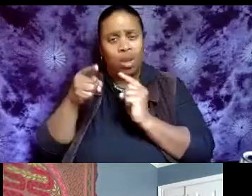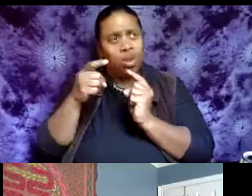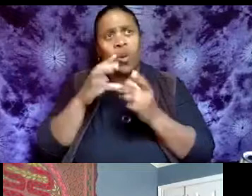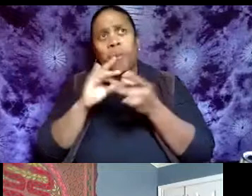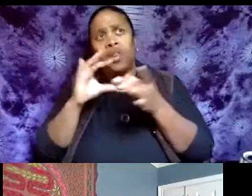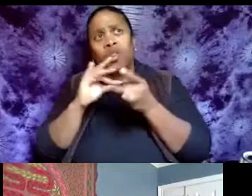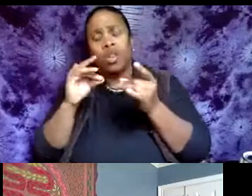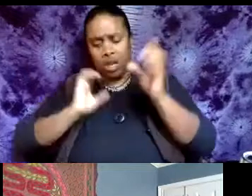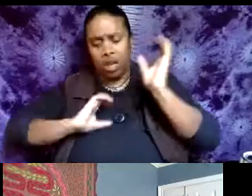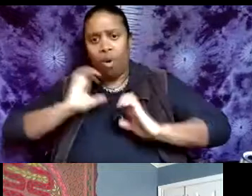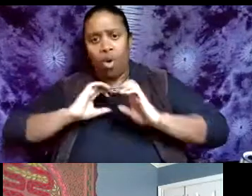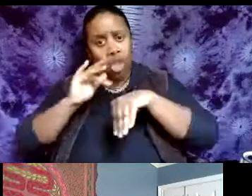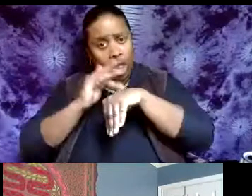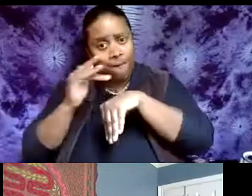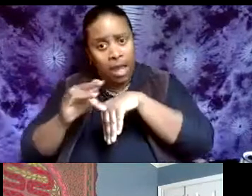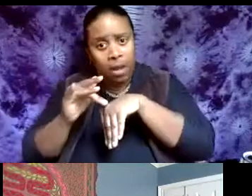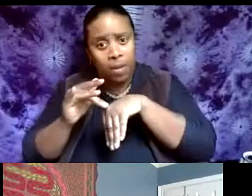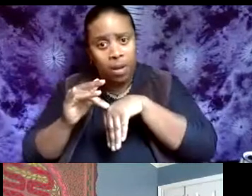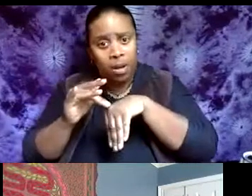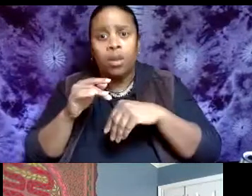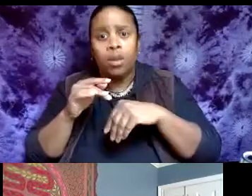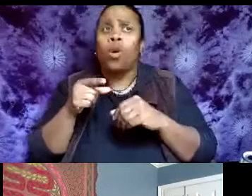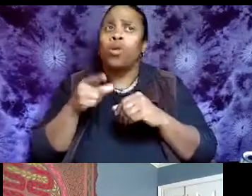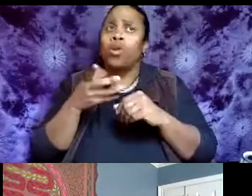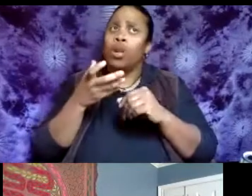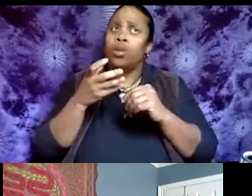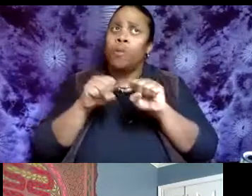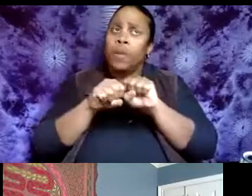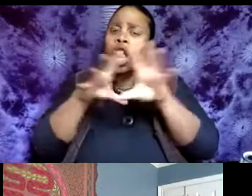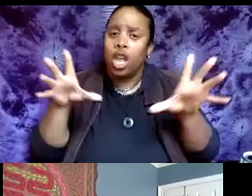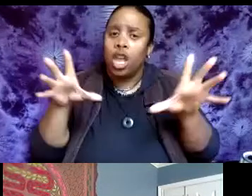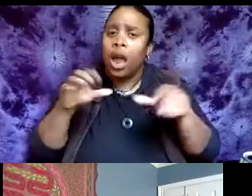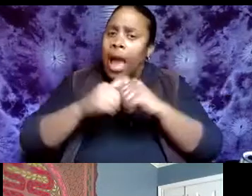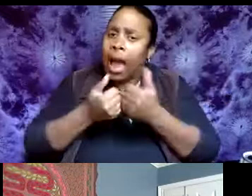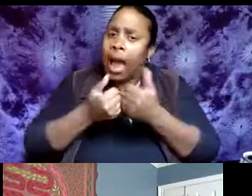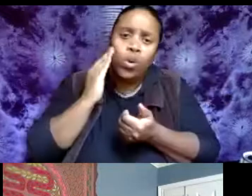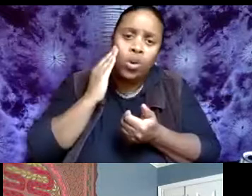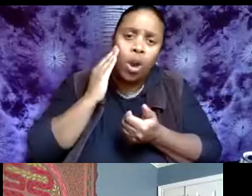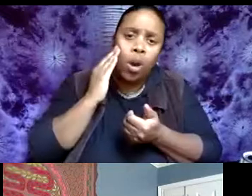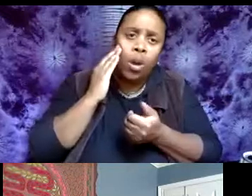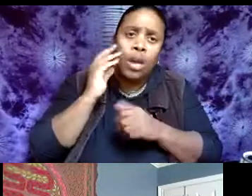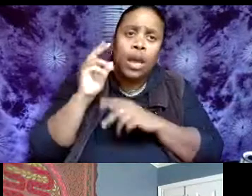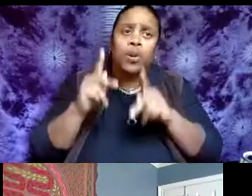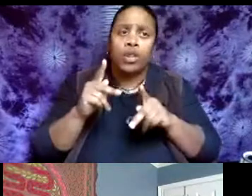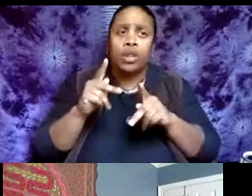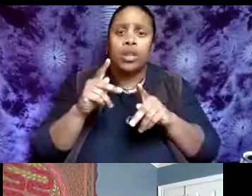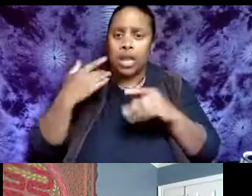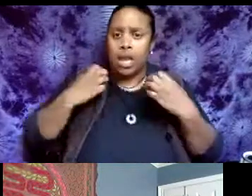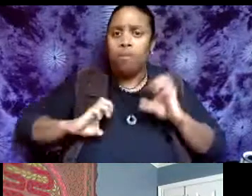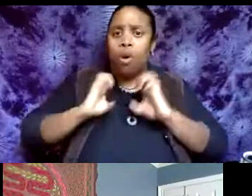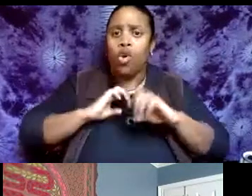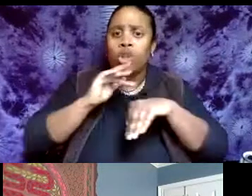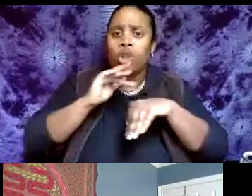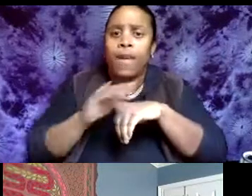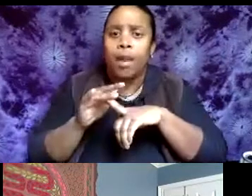availability. So articulating for yourself, how would you know when someone's emotionally available? So that as you're dating, as you're making new friends, how you can